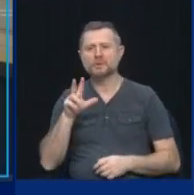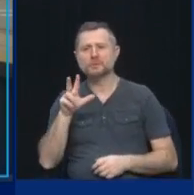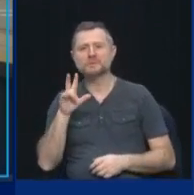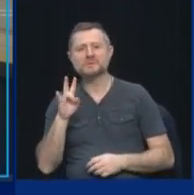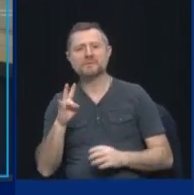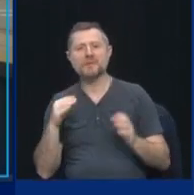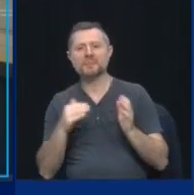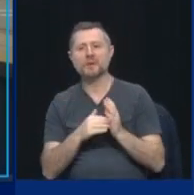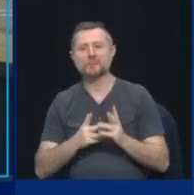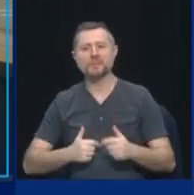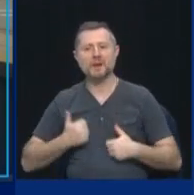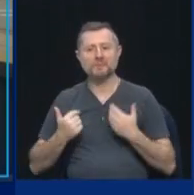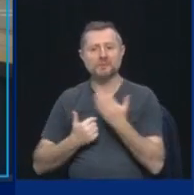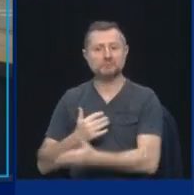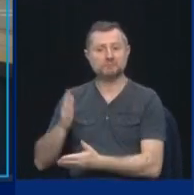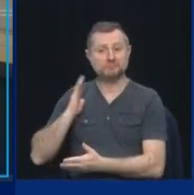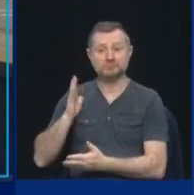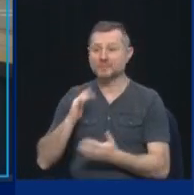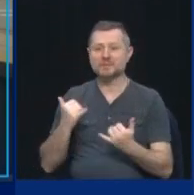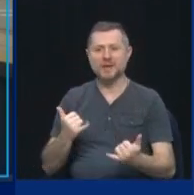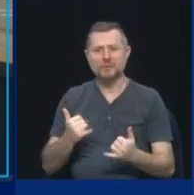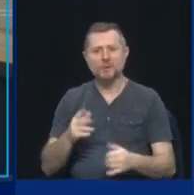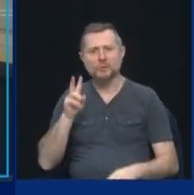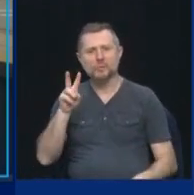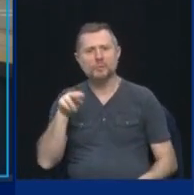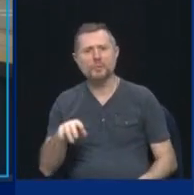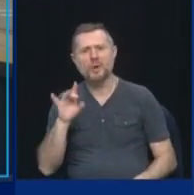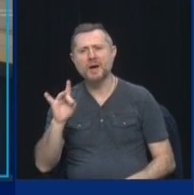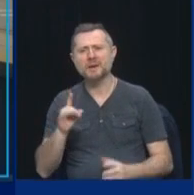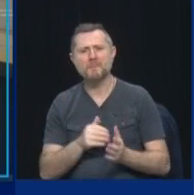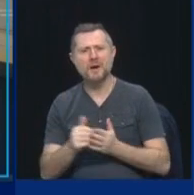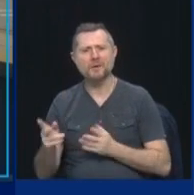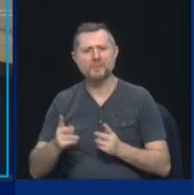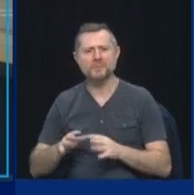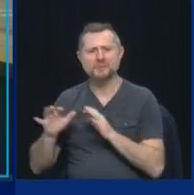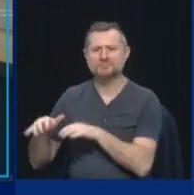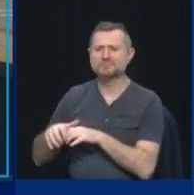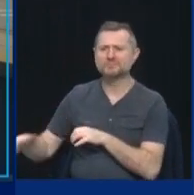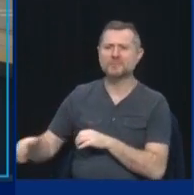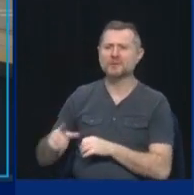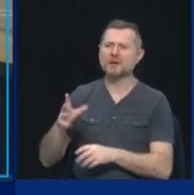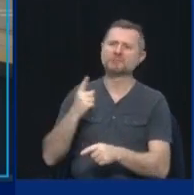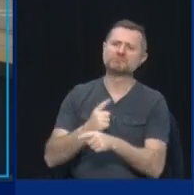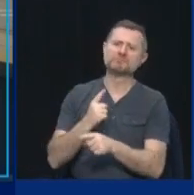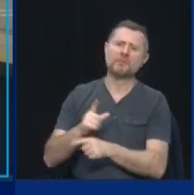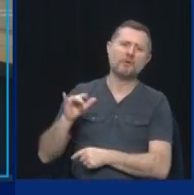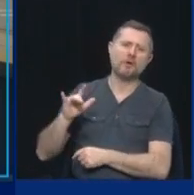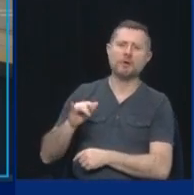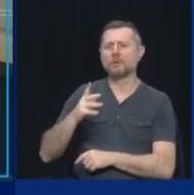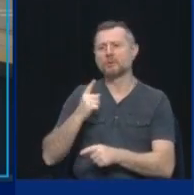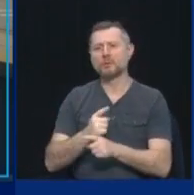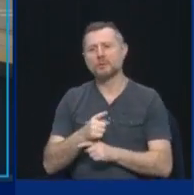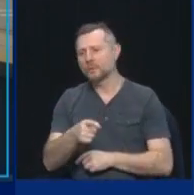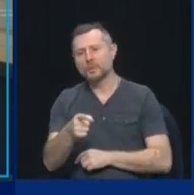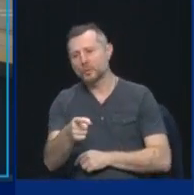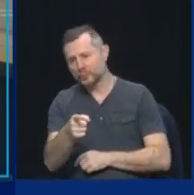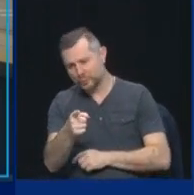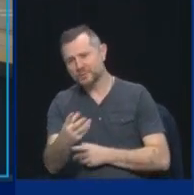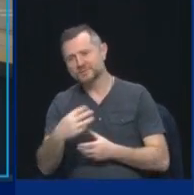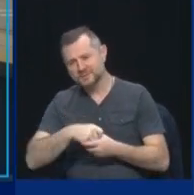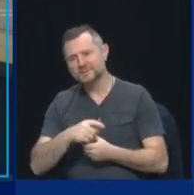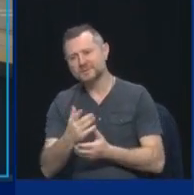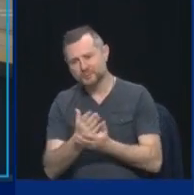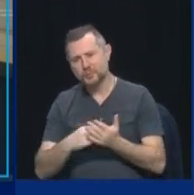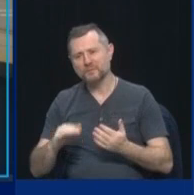people. Well, they live on Long Island. Yes, but they are part of the New York City